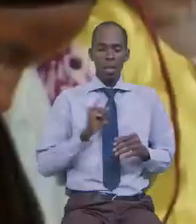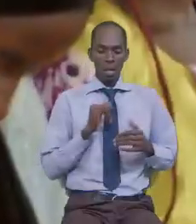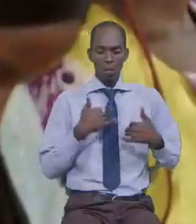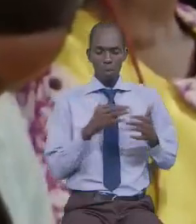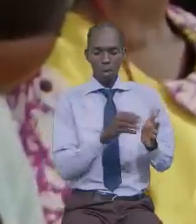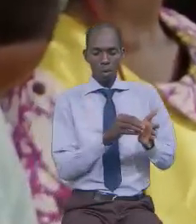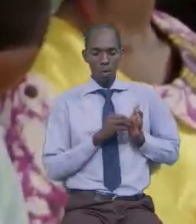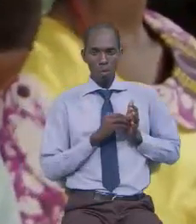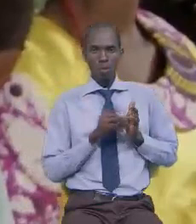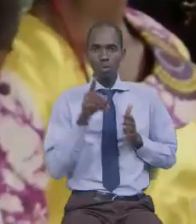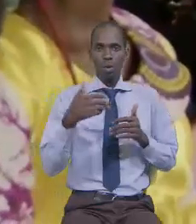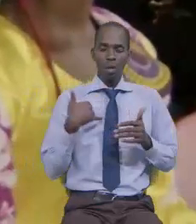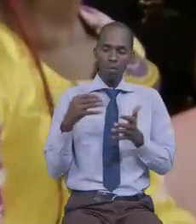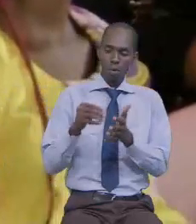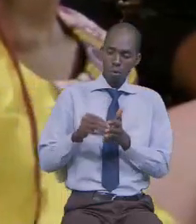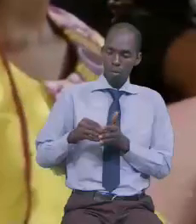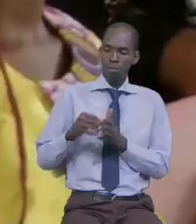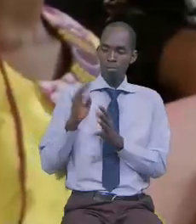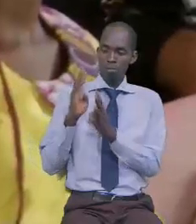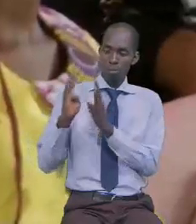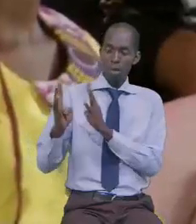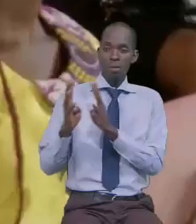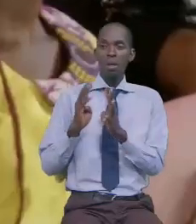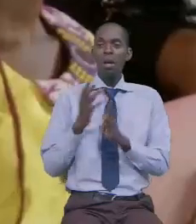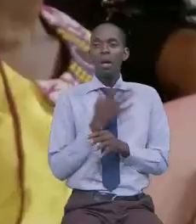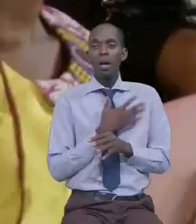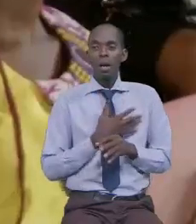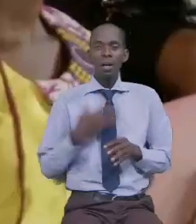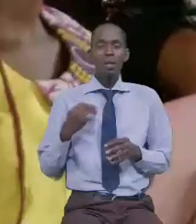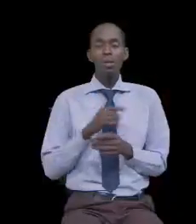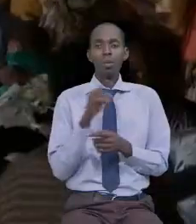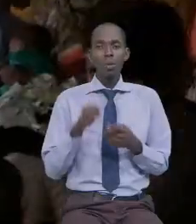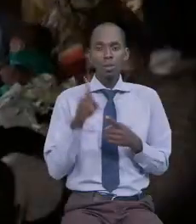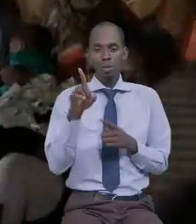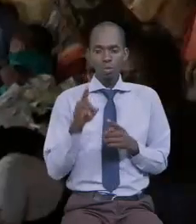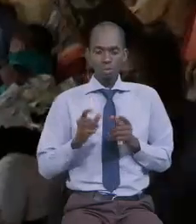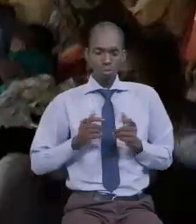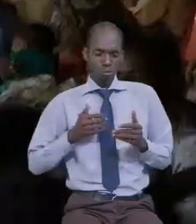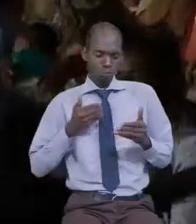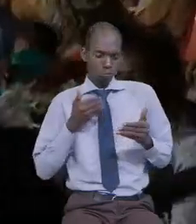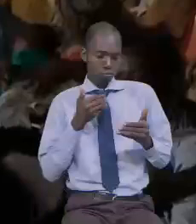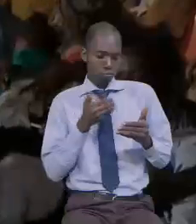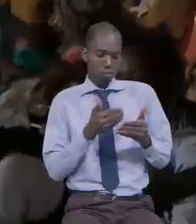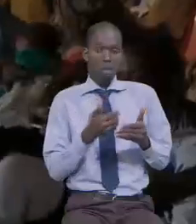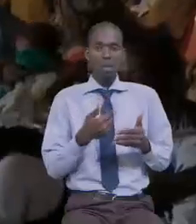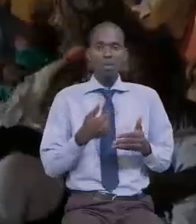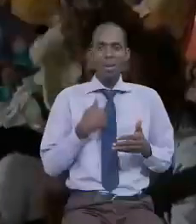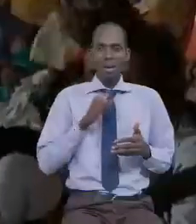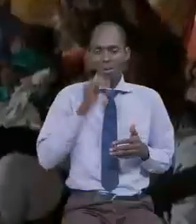your lane. You are running. And when you catch up with me, I'm looking for those who will catch up with